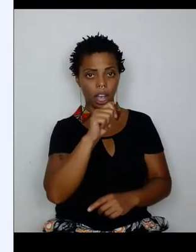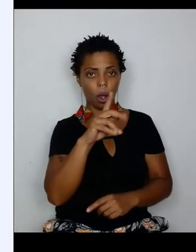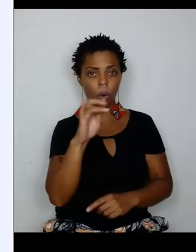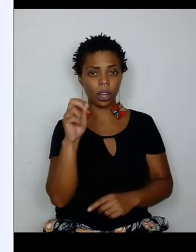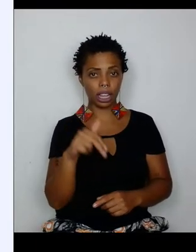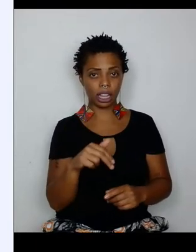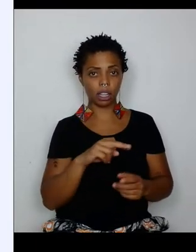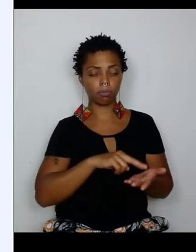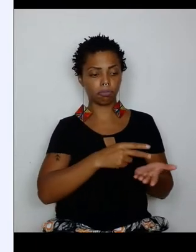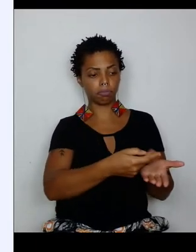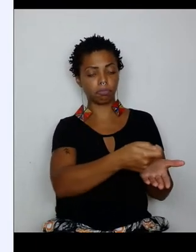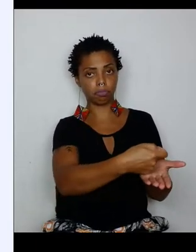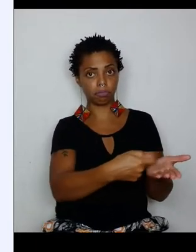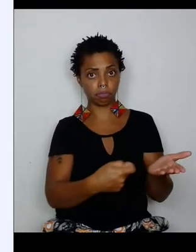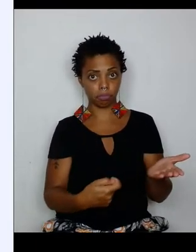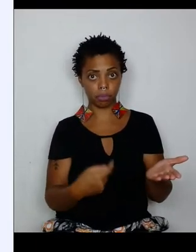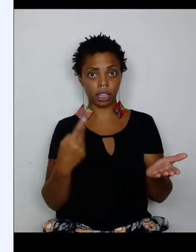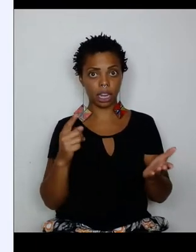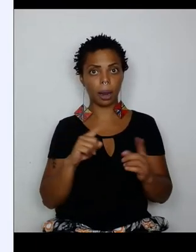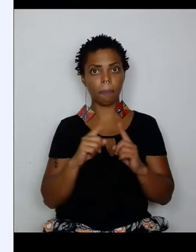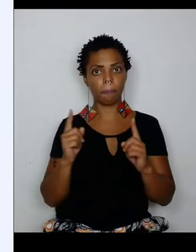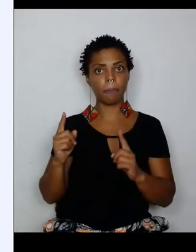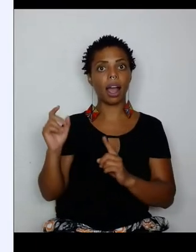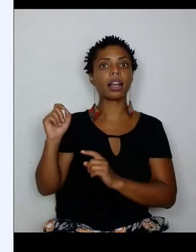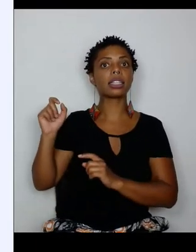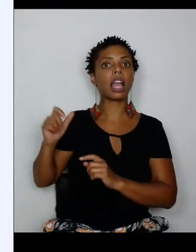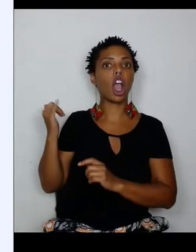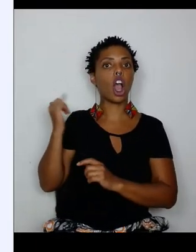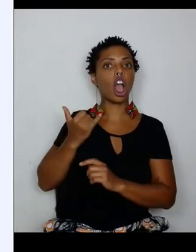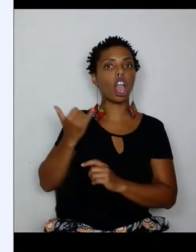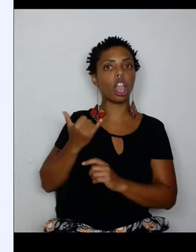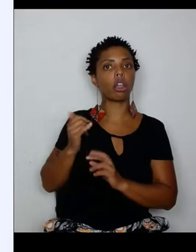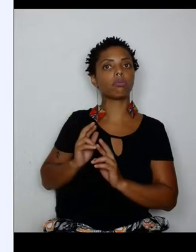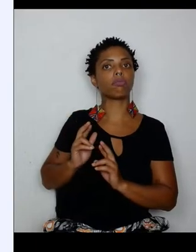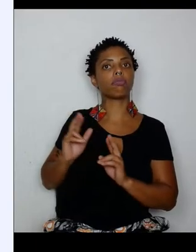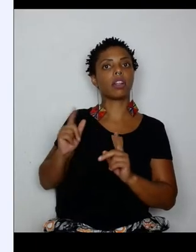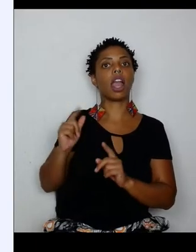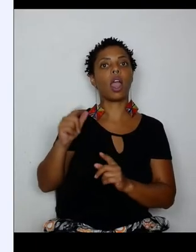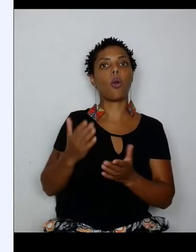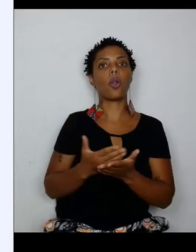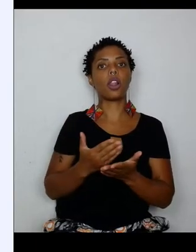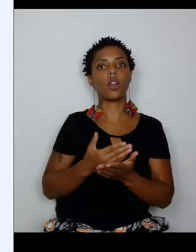source a book by the french ethnologist jacques antoine